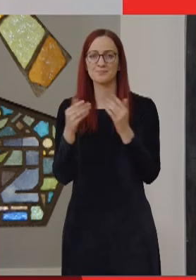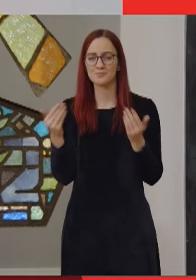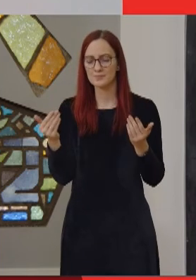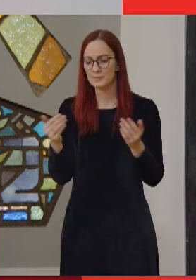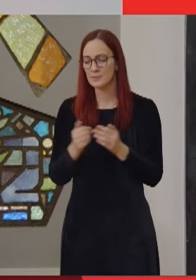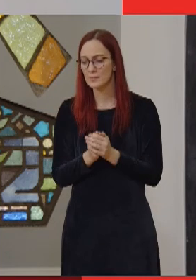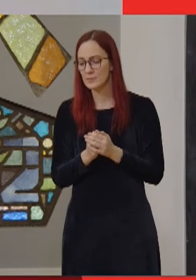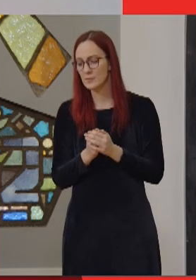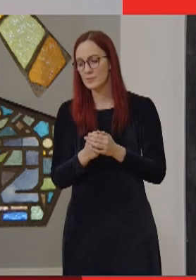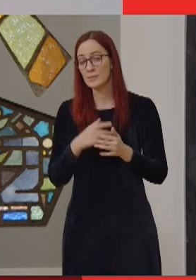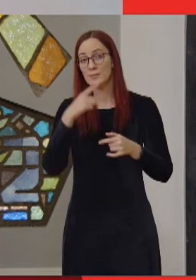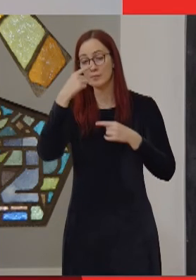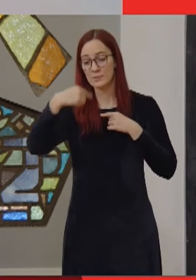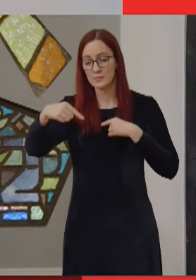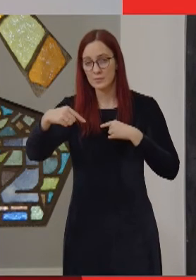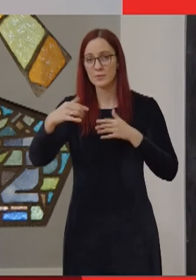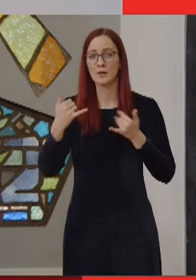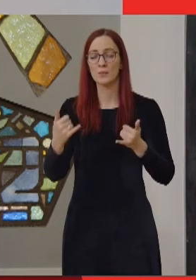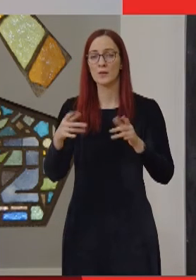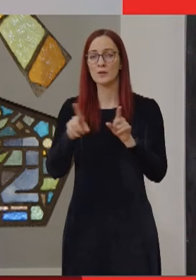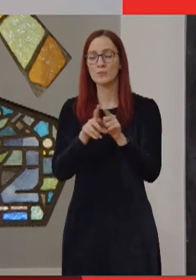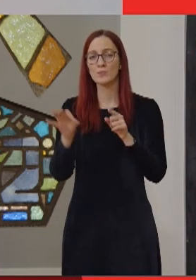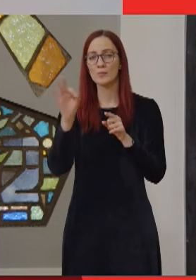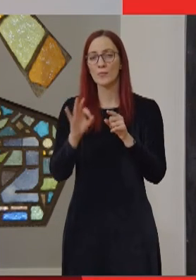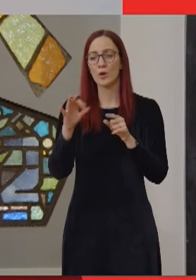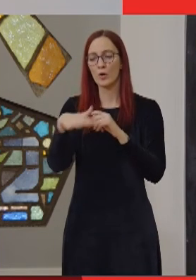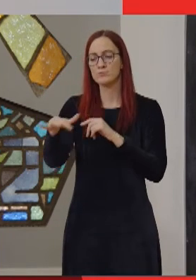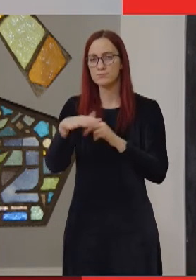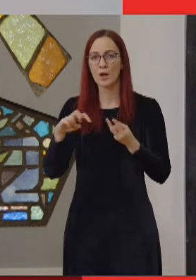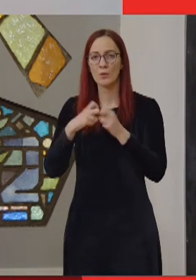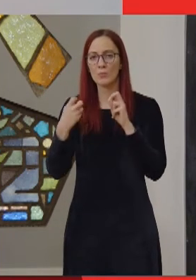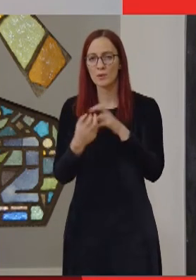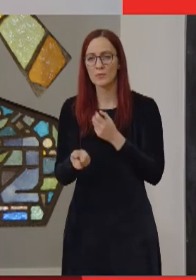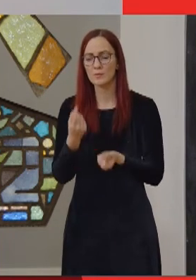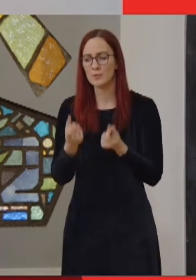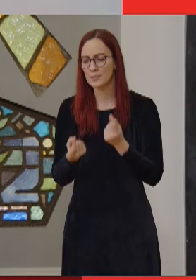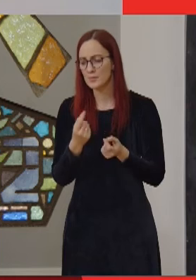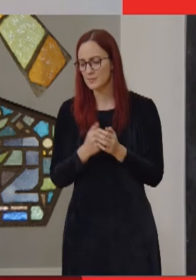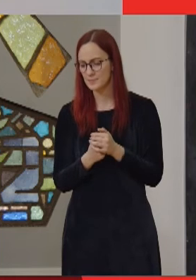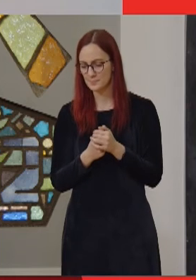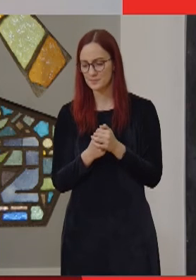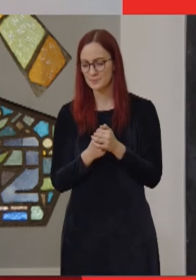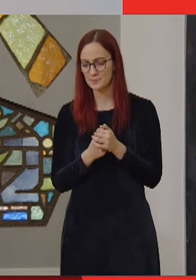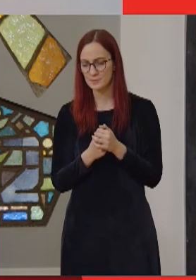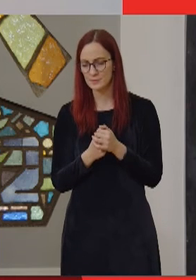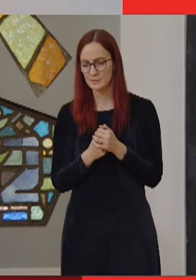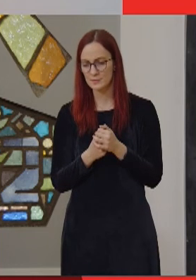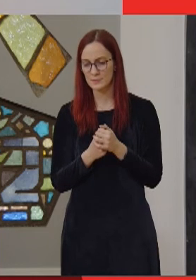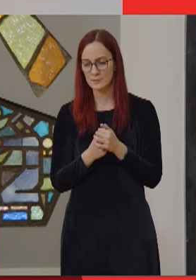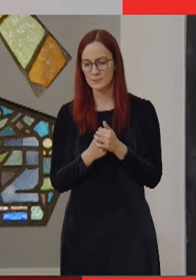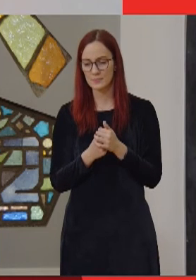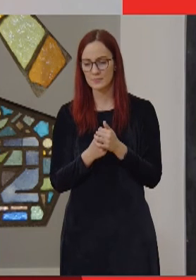to change people's convictions. We are preparing different education